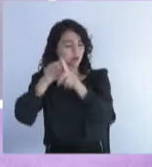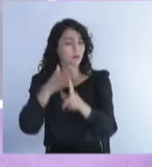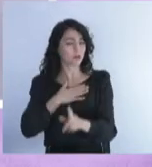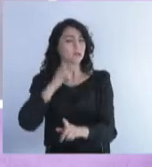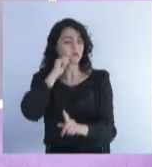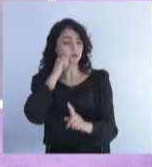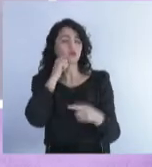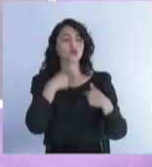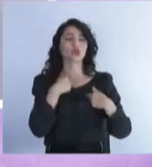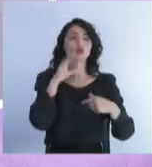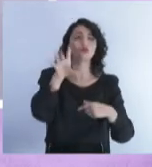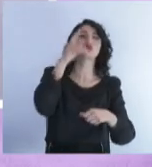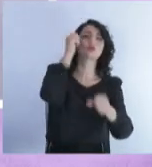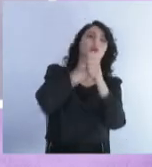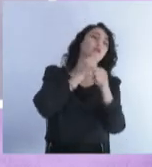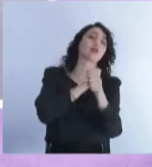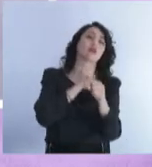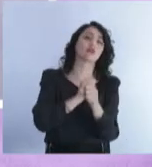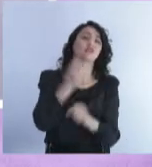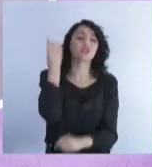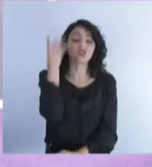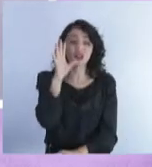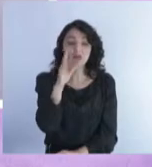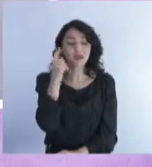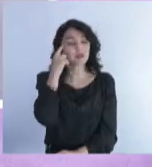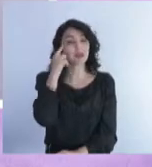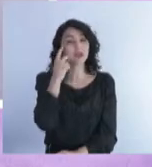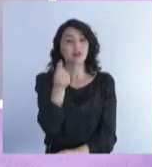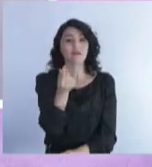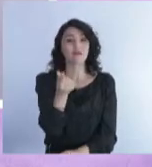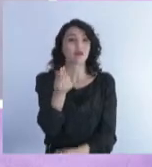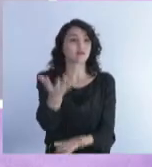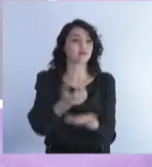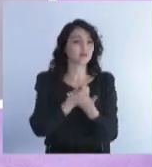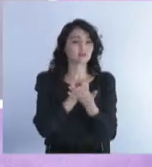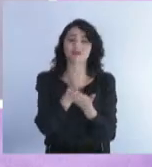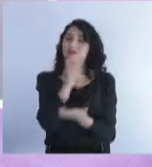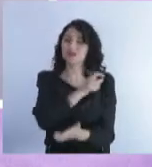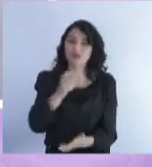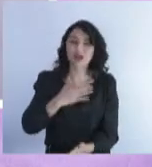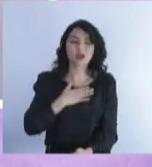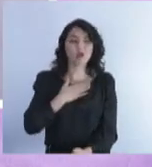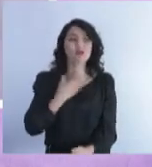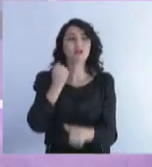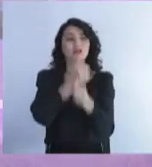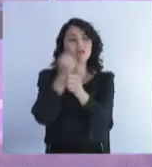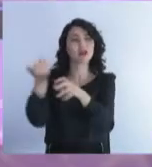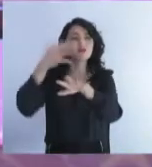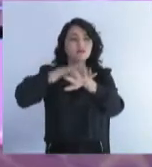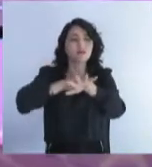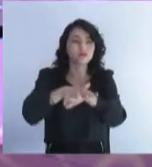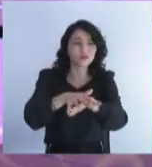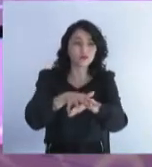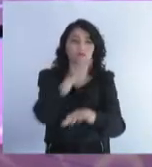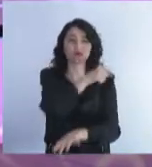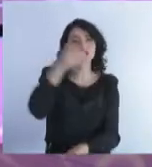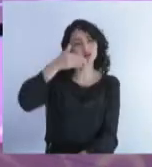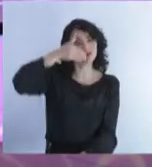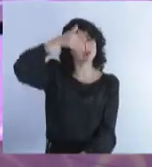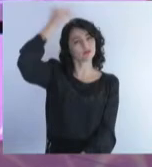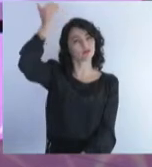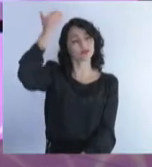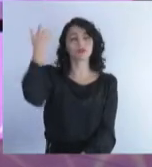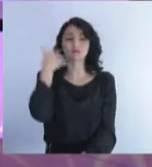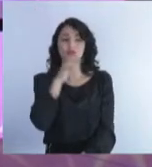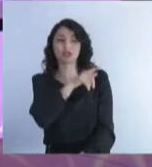meaning than I just make a living. And particularly talented people, the most key people for